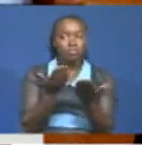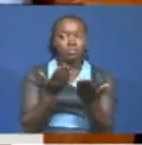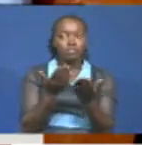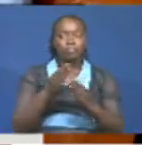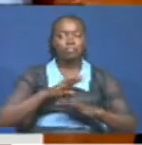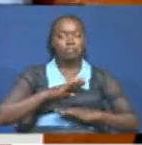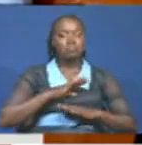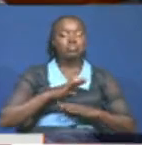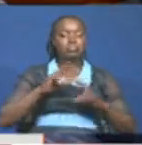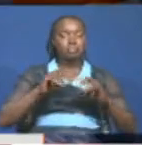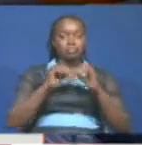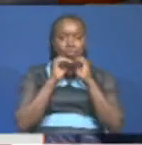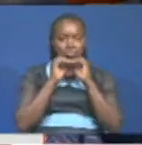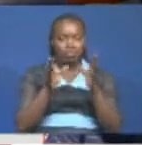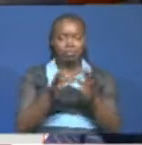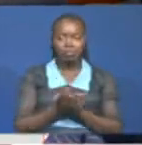unsatisfactory investigations.